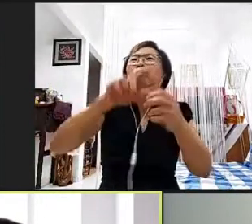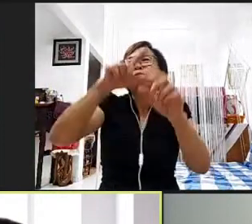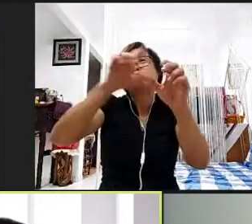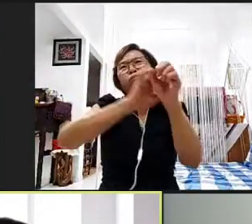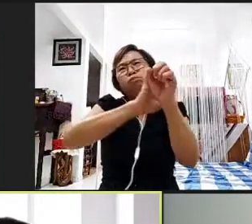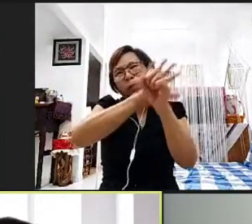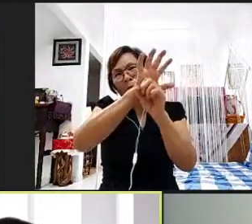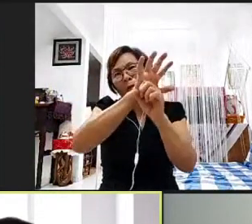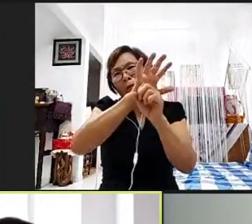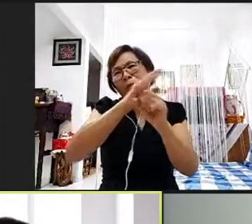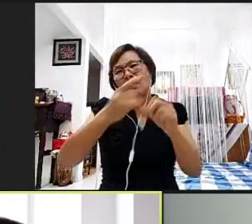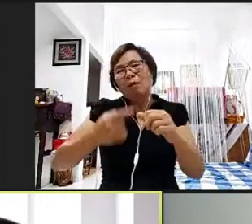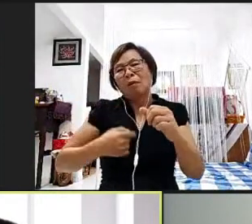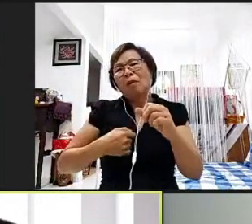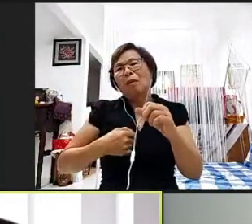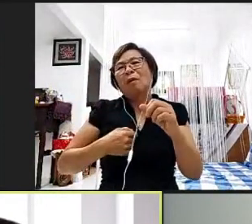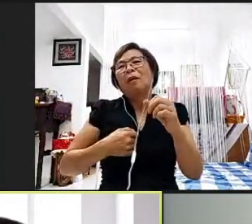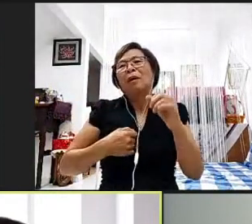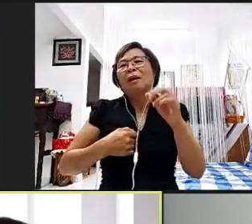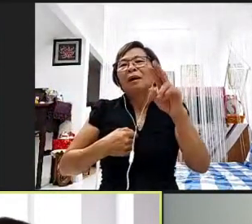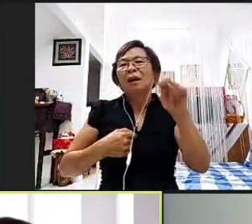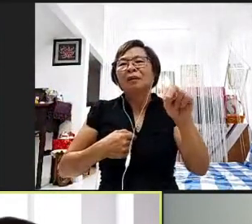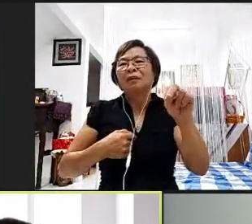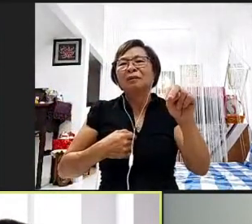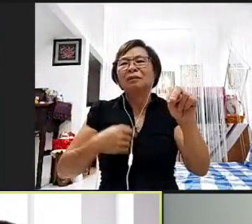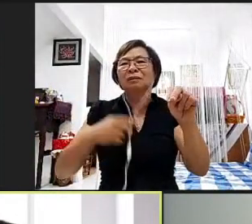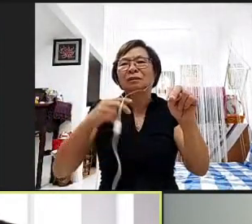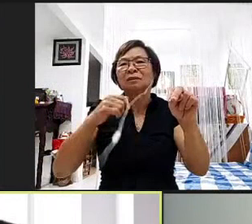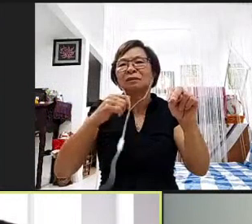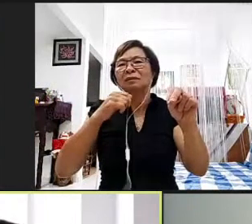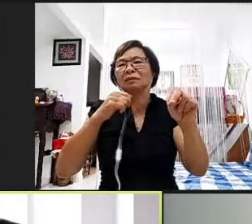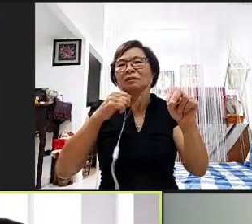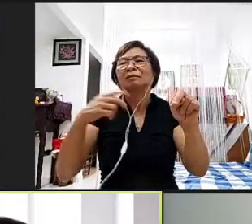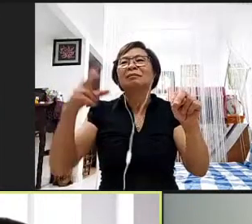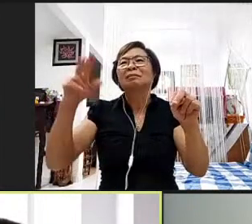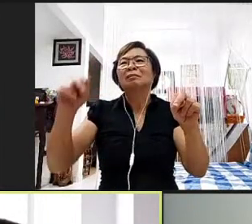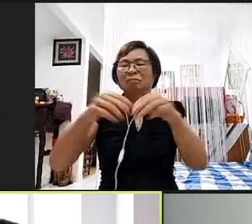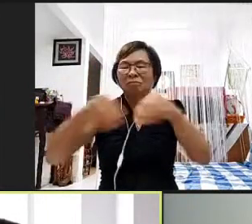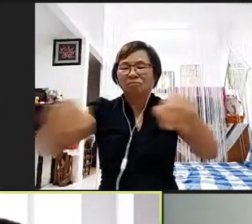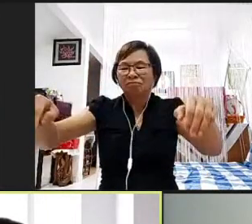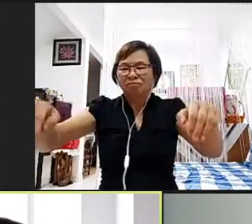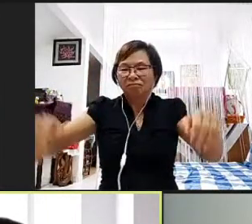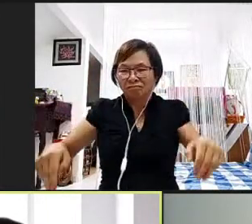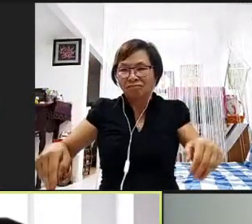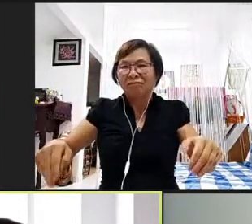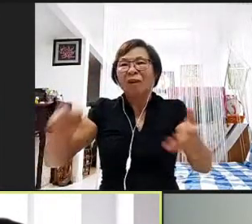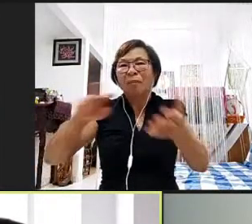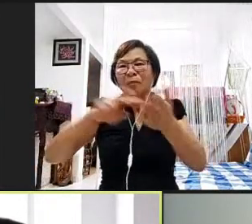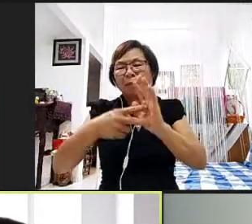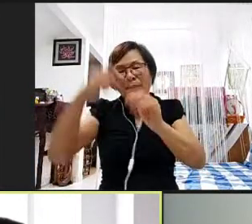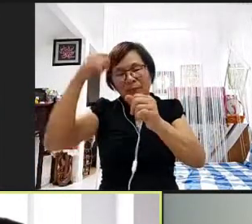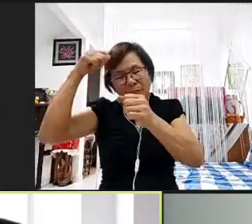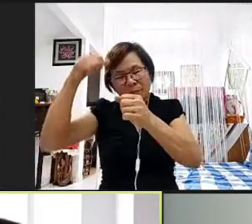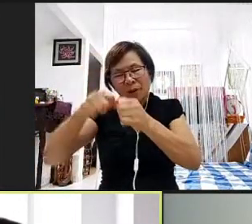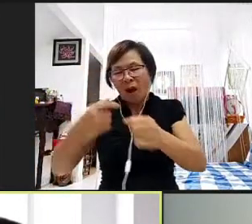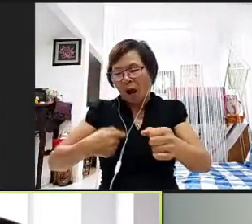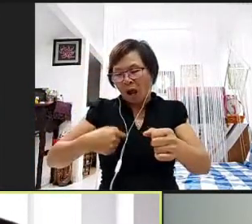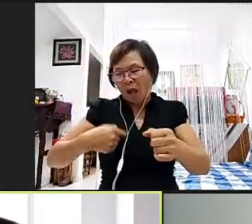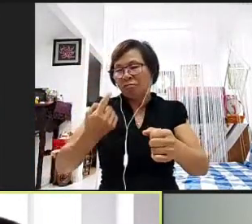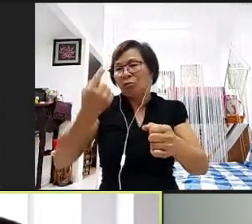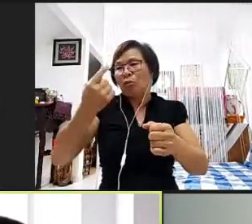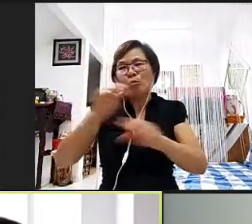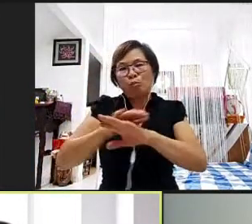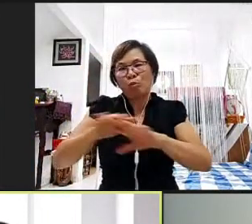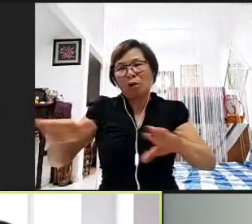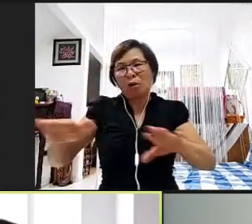reflection is a good antidote of this feeling of isolation, sense of isolation. So we remind ourselves, you're not alone. So the first N